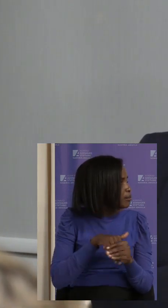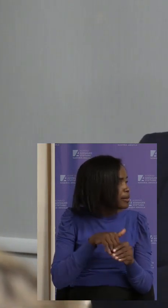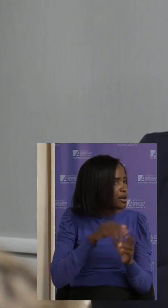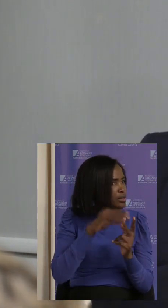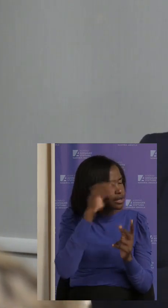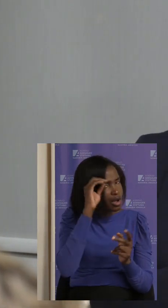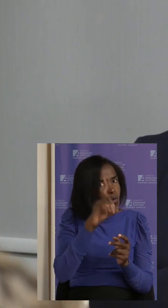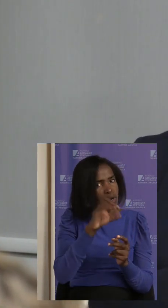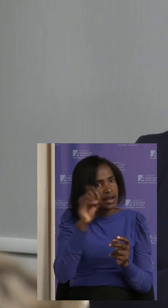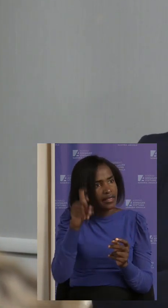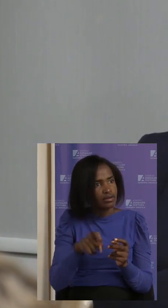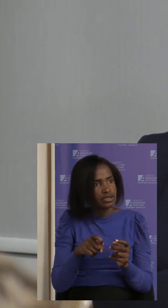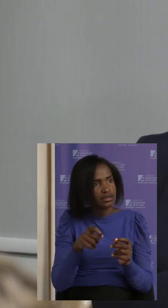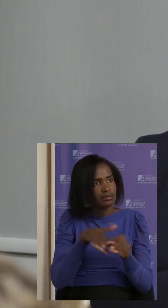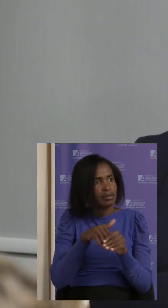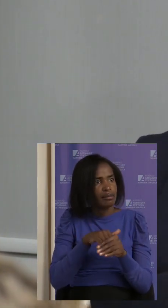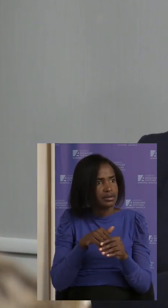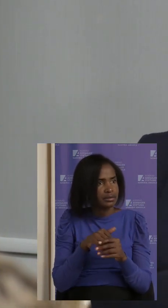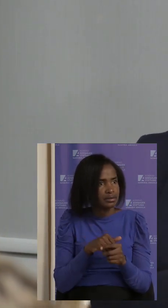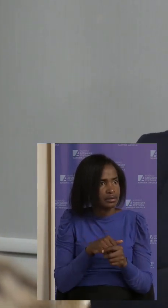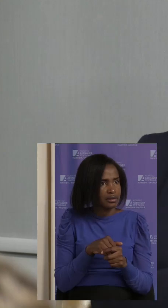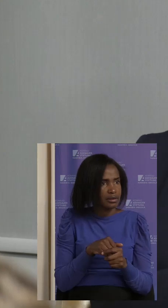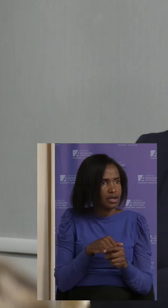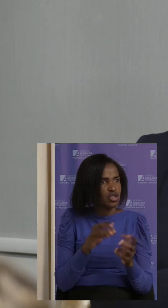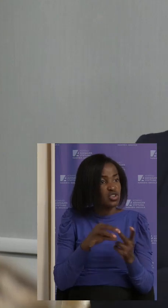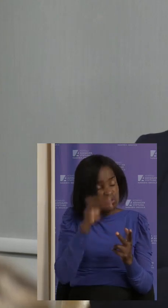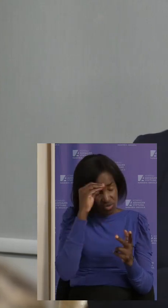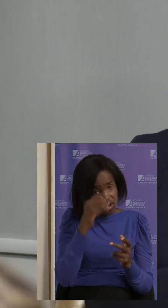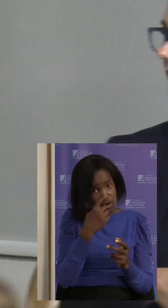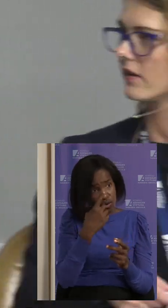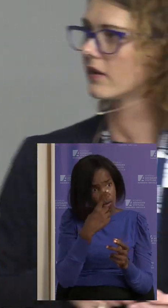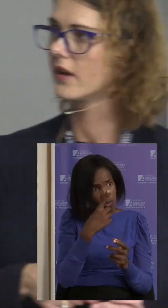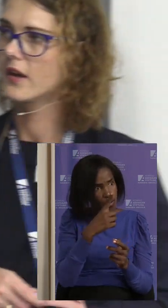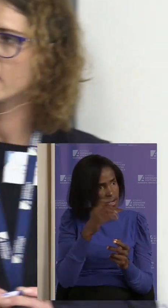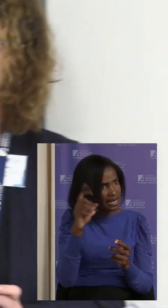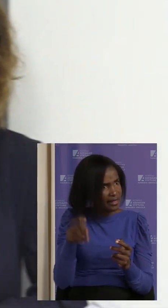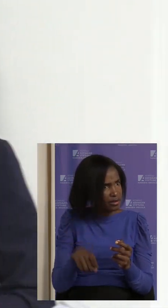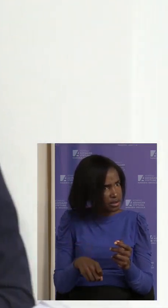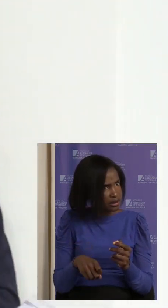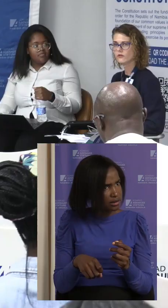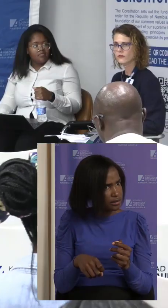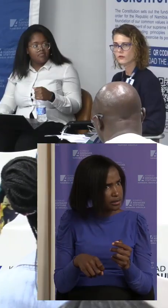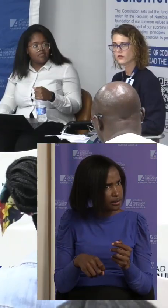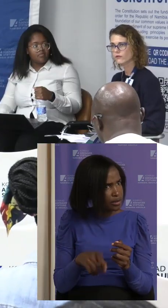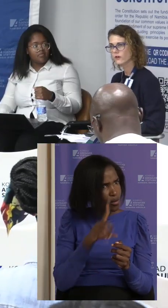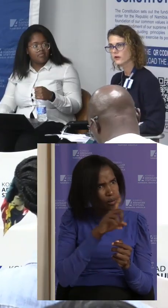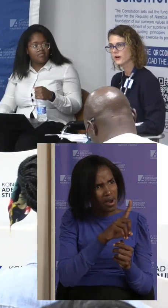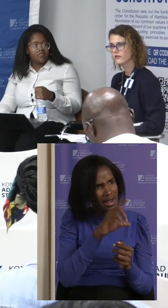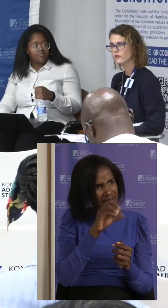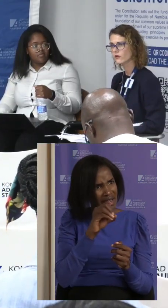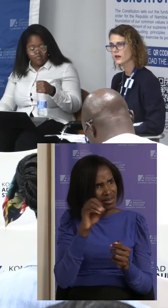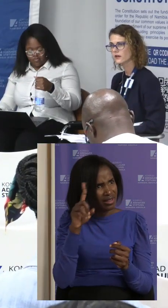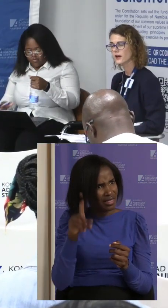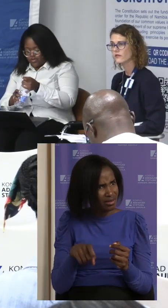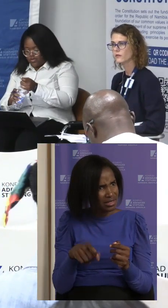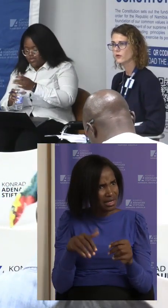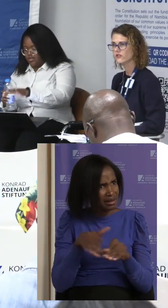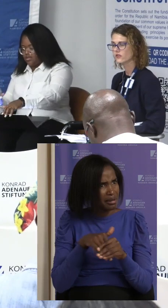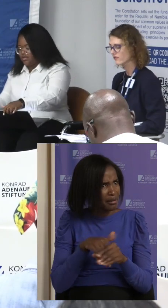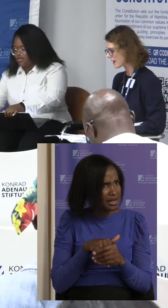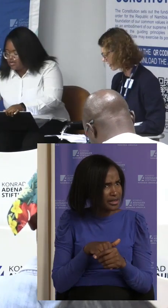100,000. All right, Yes, it's quite a few and very active youth. And I think also if you want to follow NANSO and ask